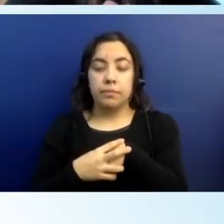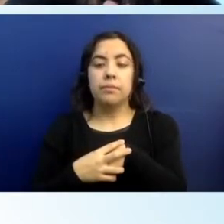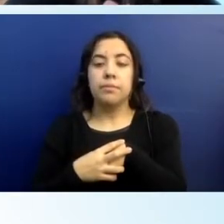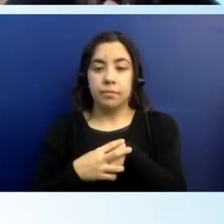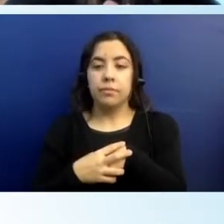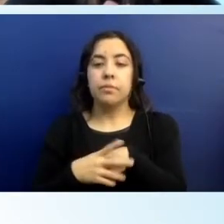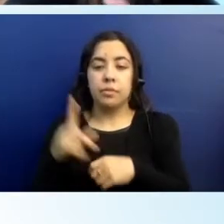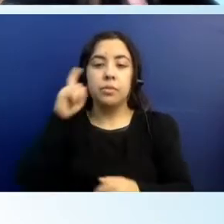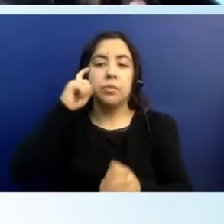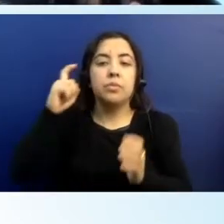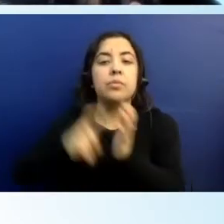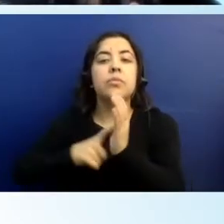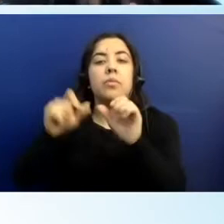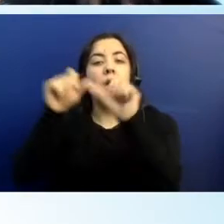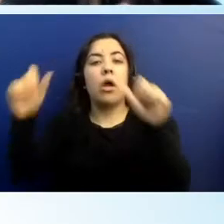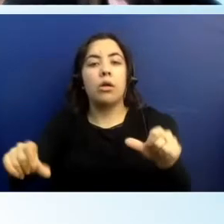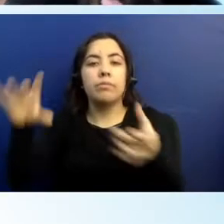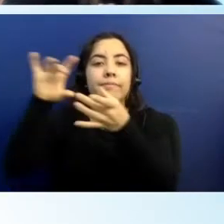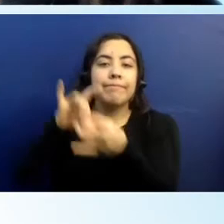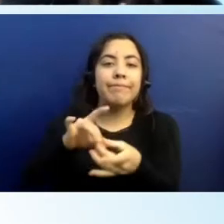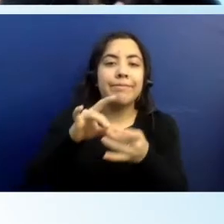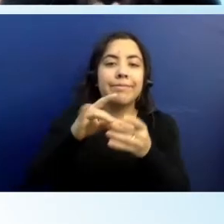can start anew and build a mound higher.